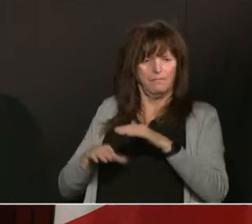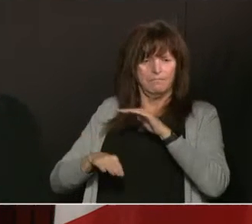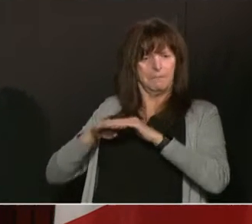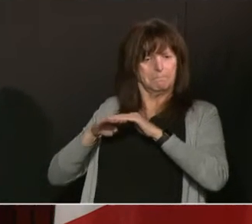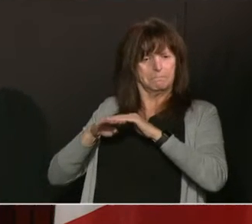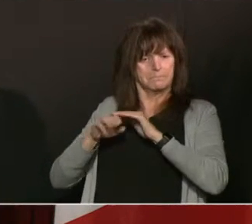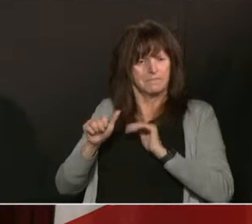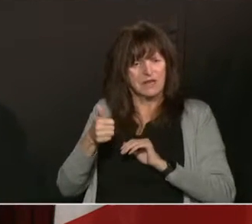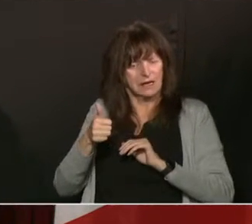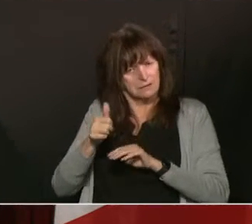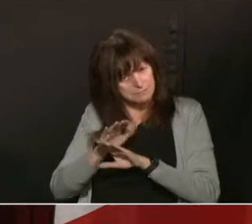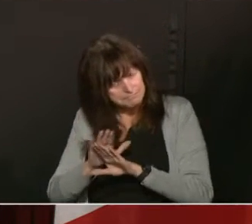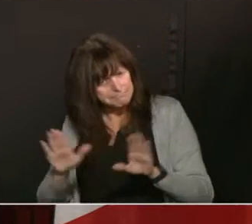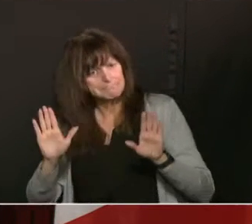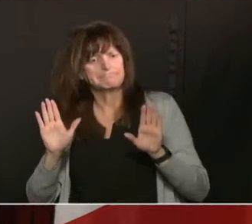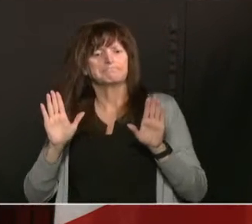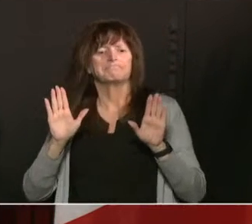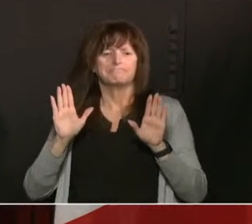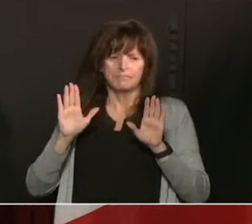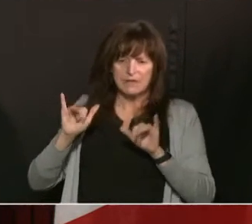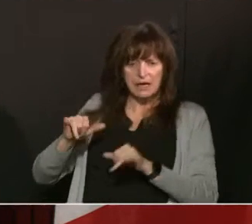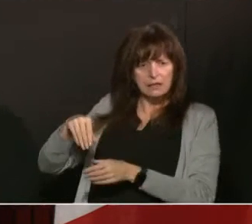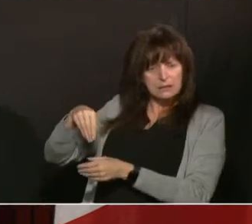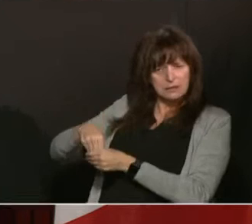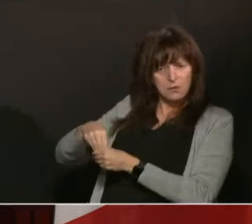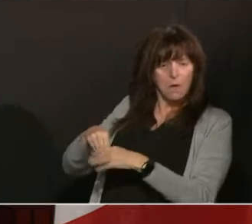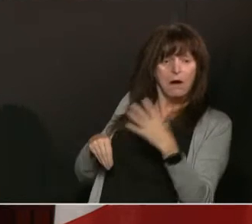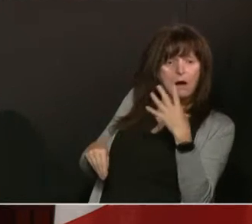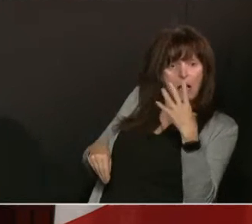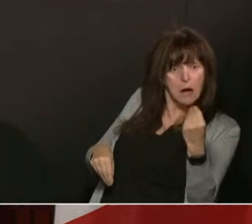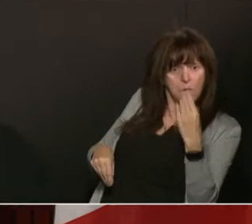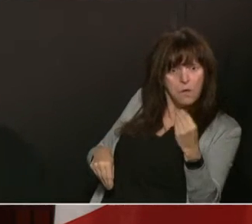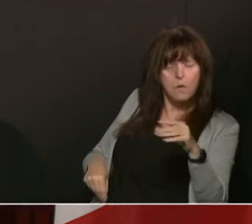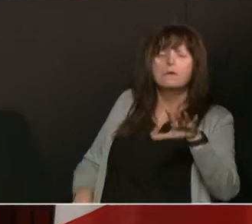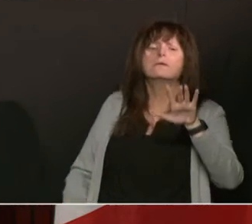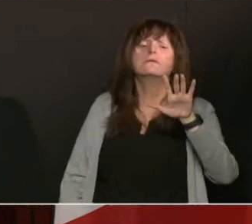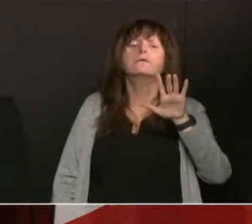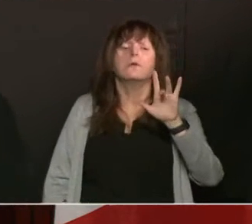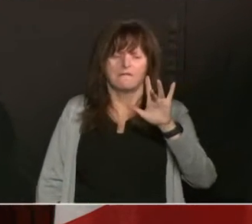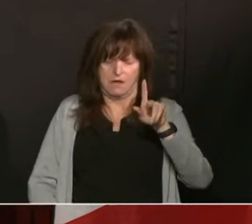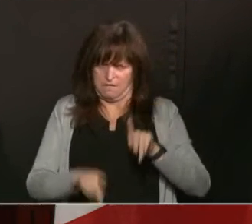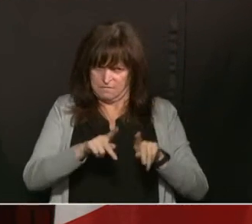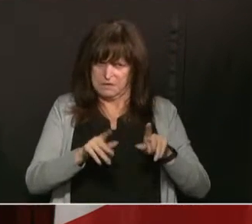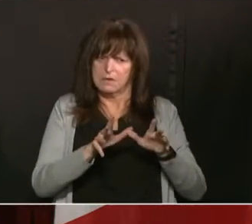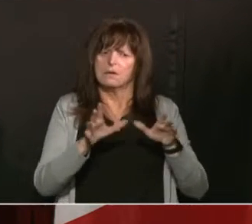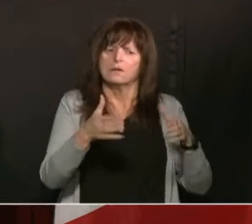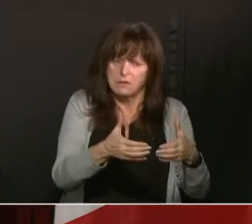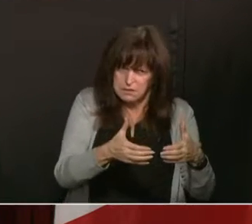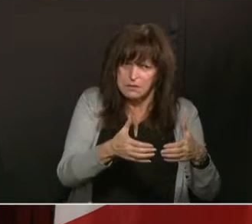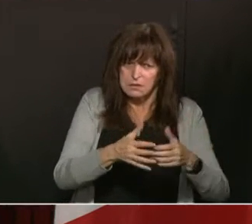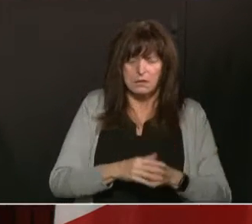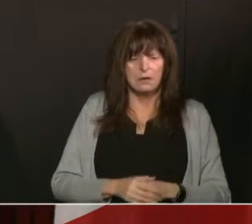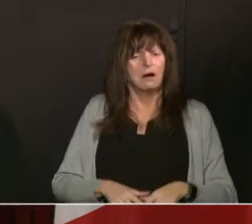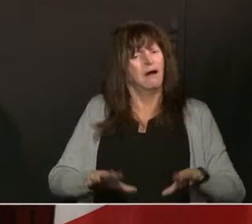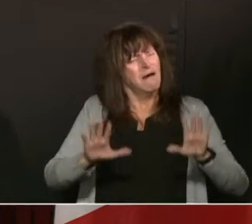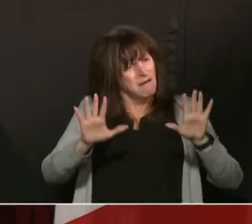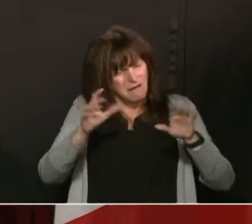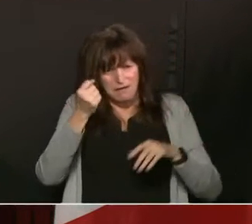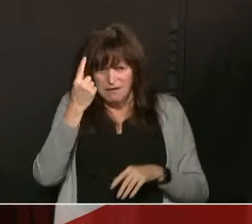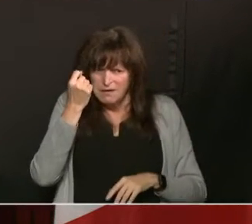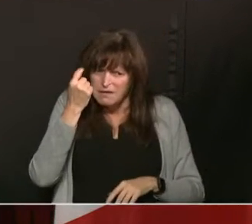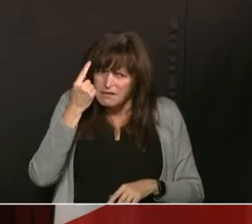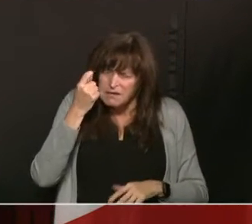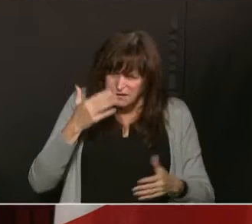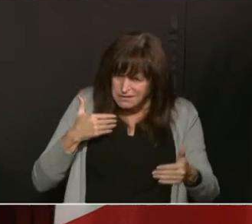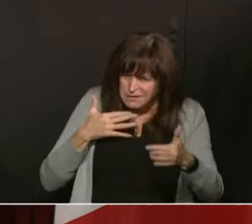25 people outdoors. We appreciate how difficult this is right before the holidays, but these measures